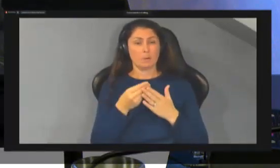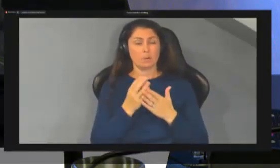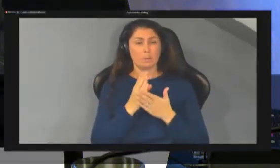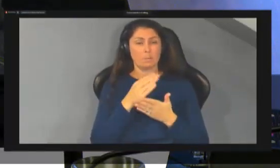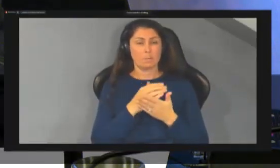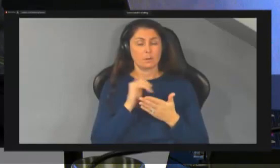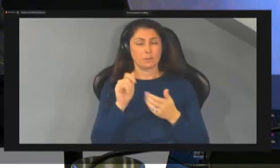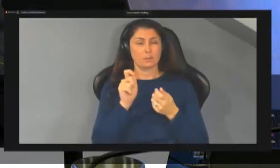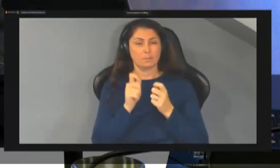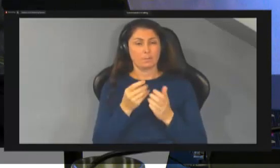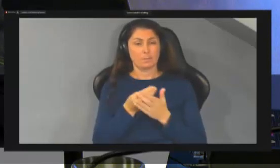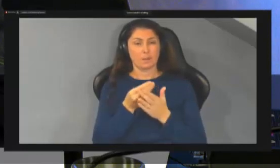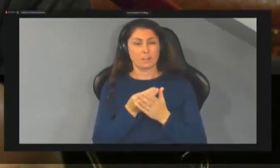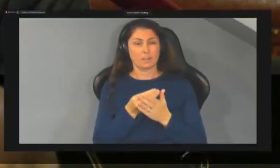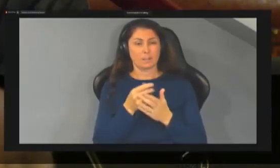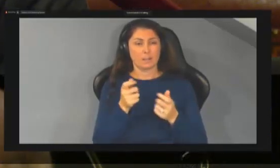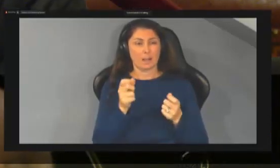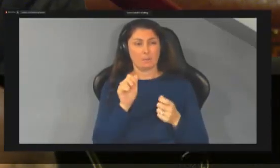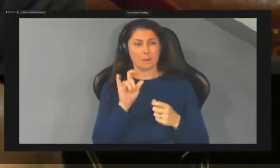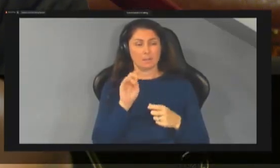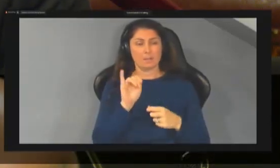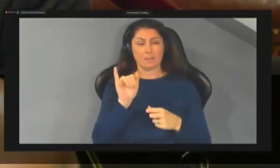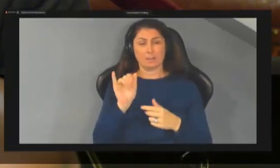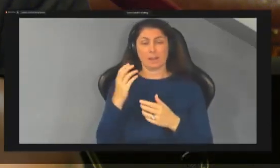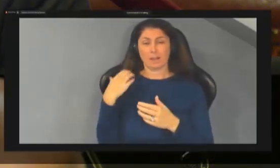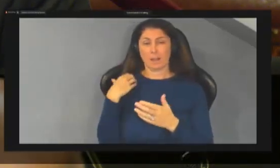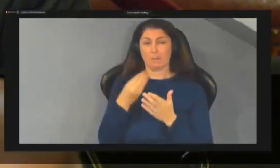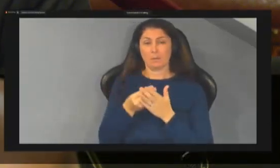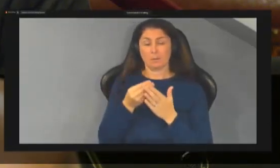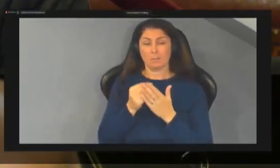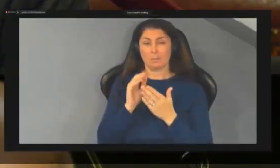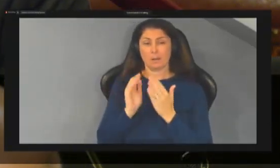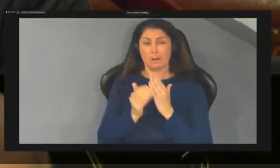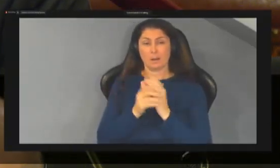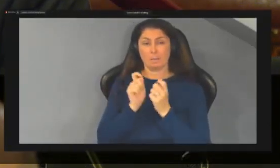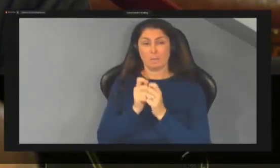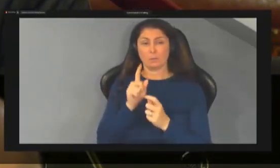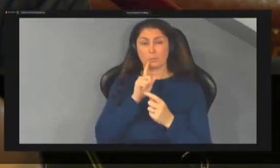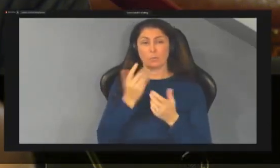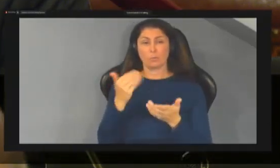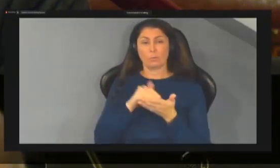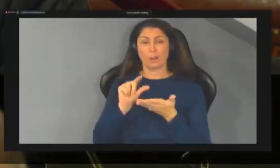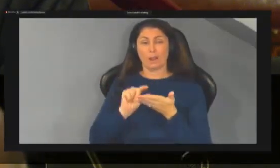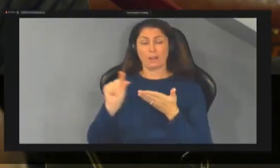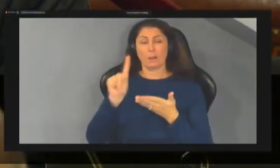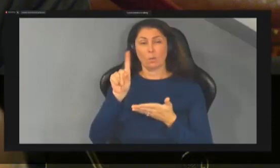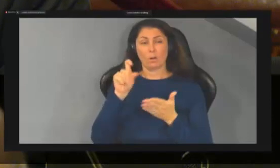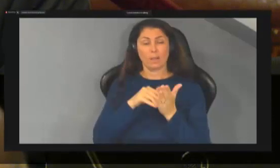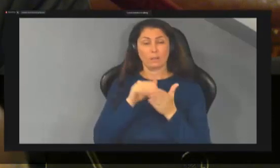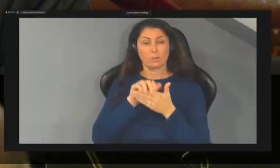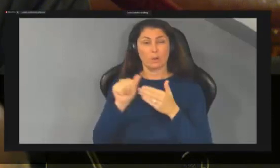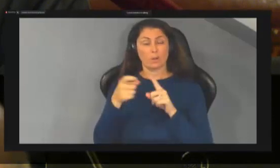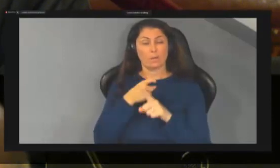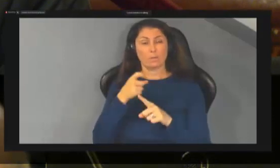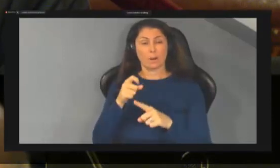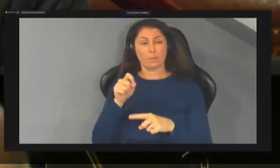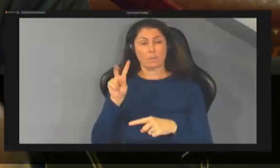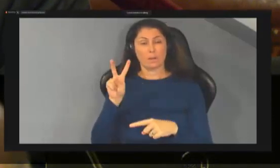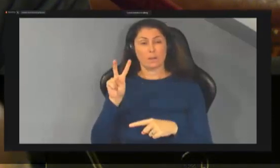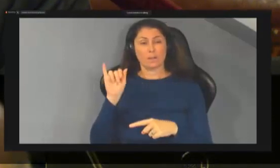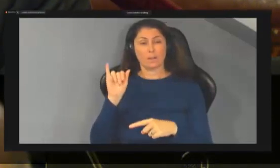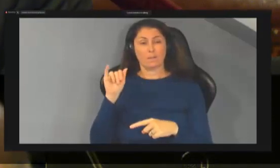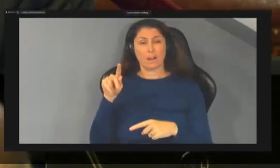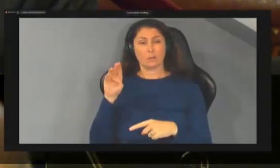administration. The capital budget amendment is to reallocate $100,000 from the bituminous paving